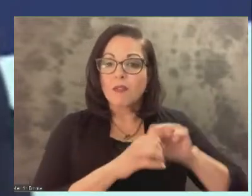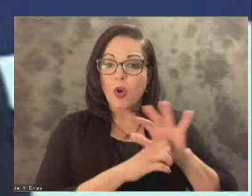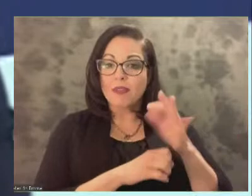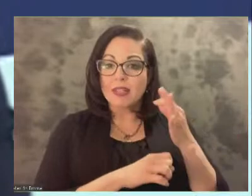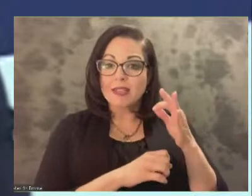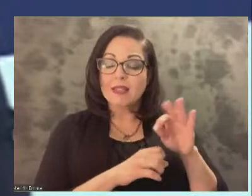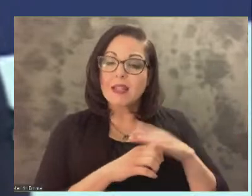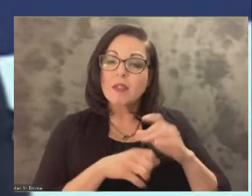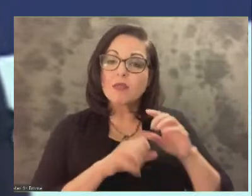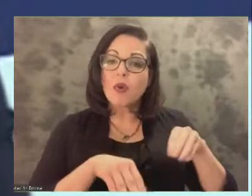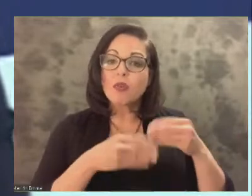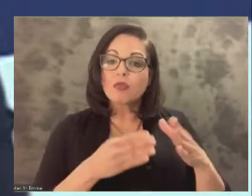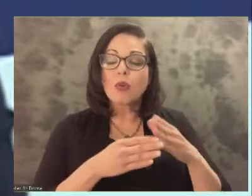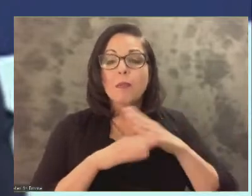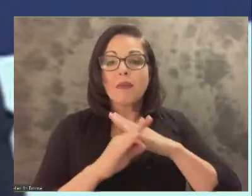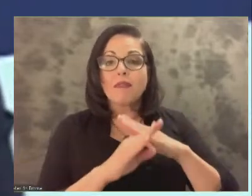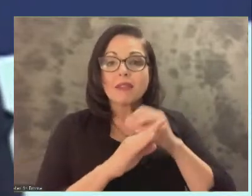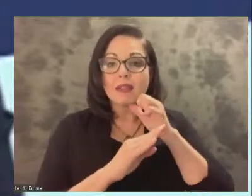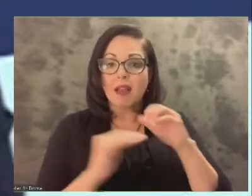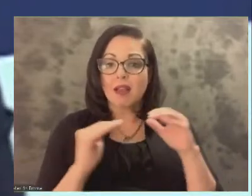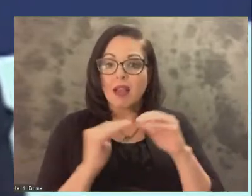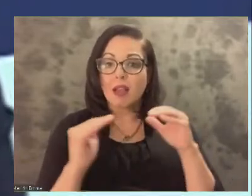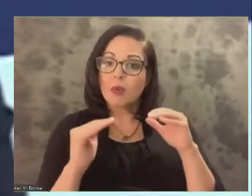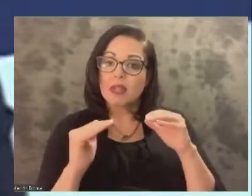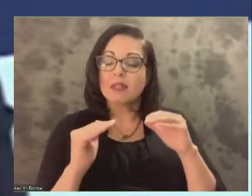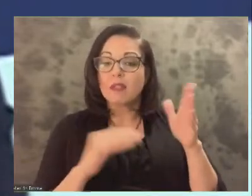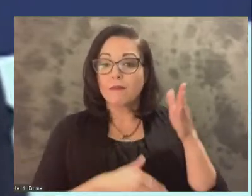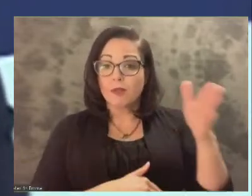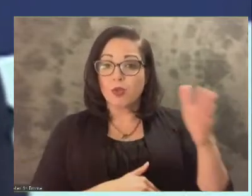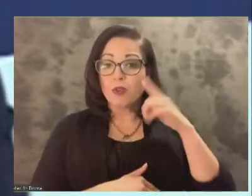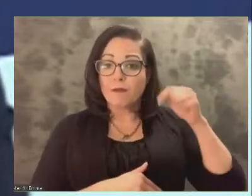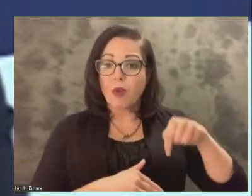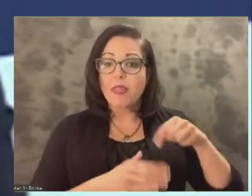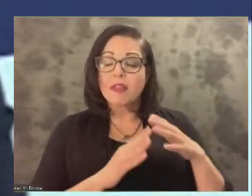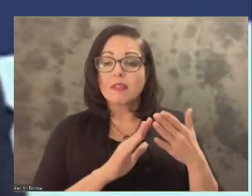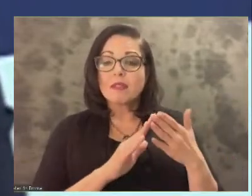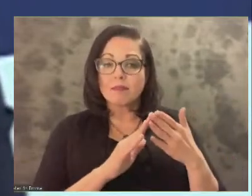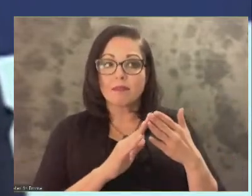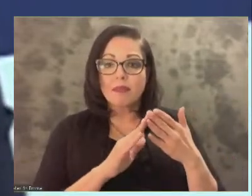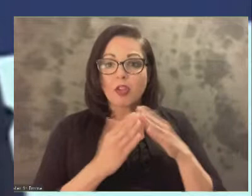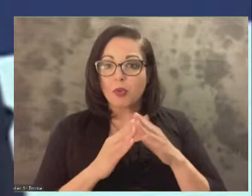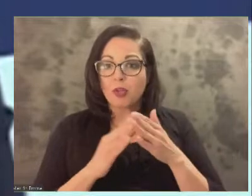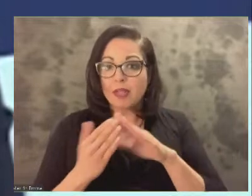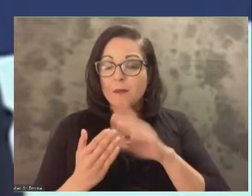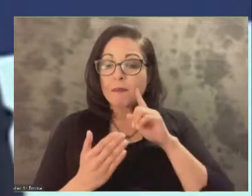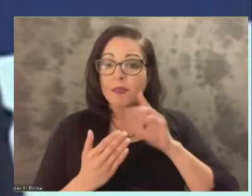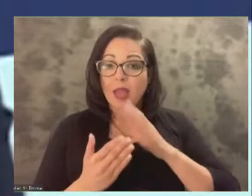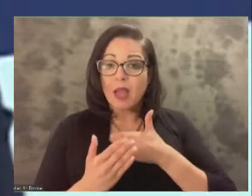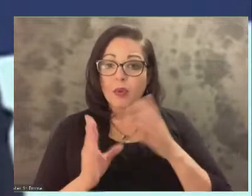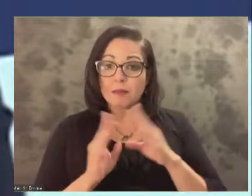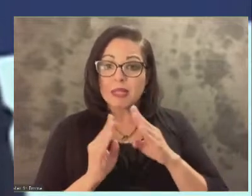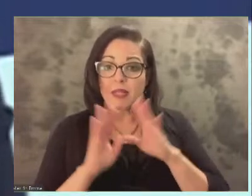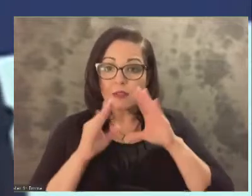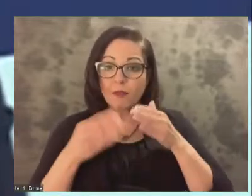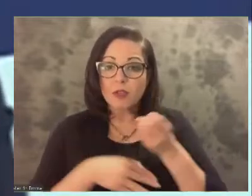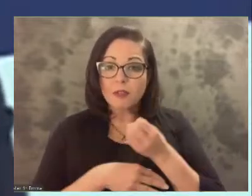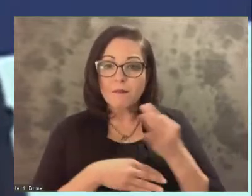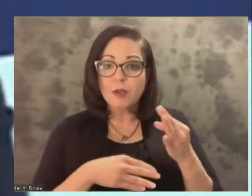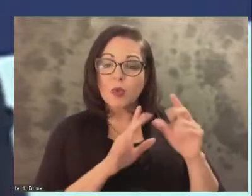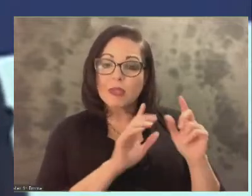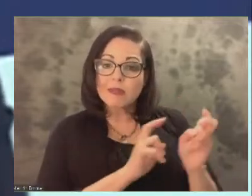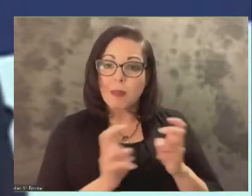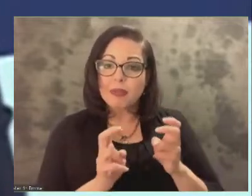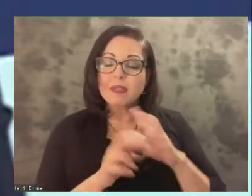such inequities in the future. Our prior public-facing meetings have focused on several topics, including the